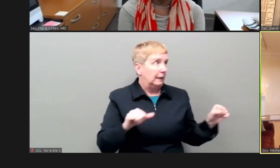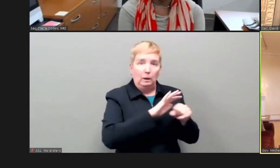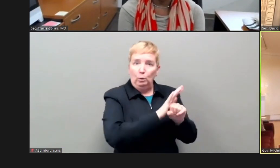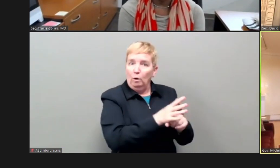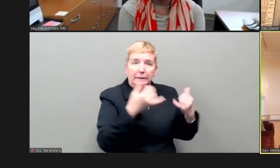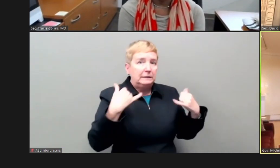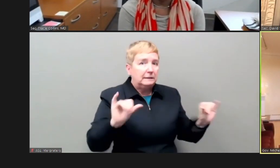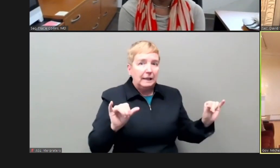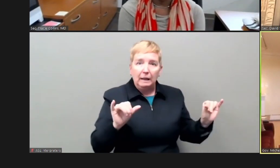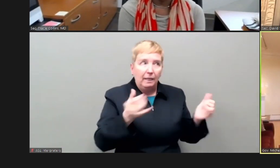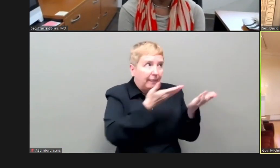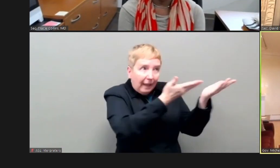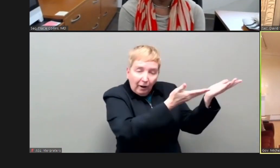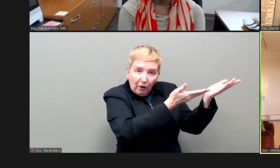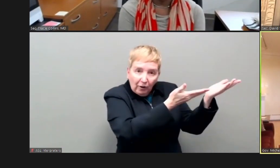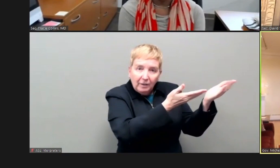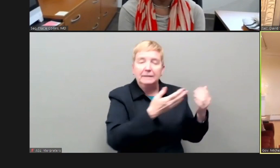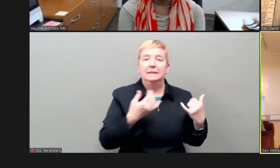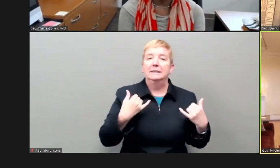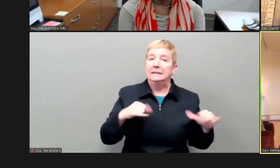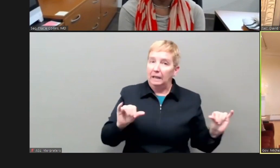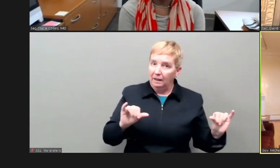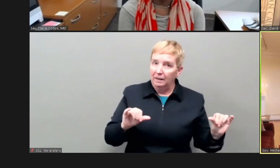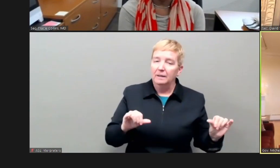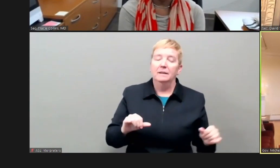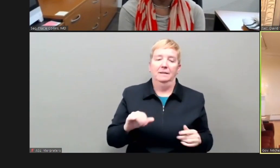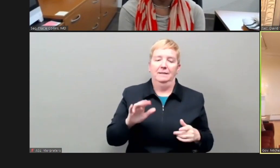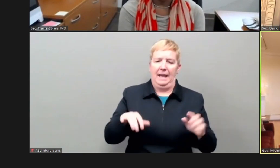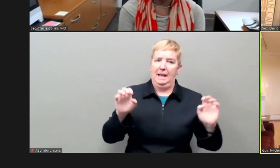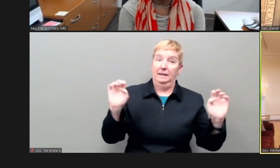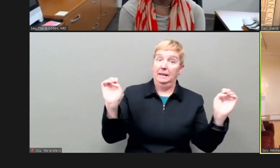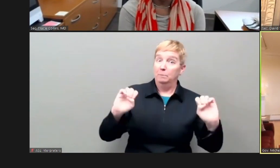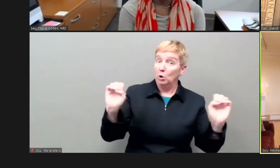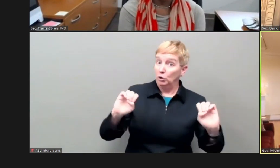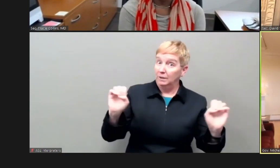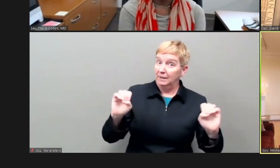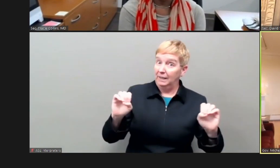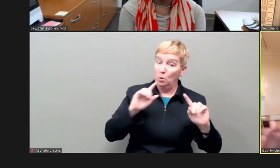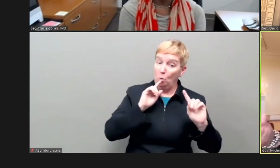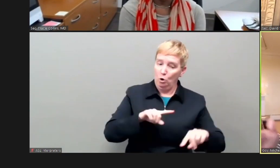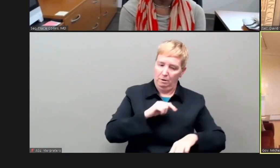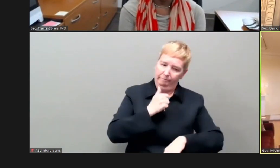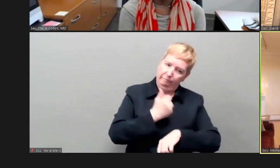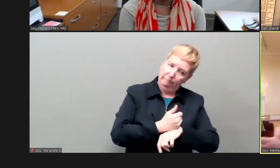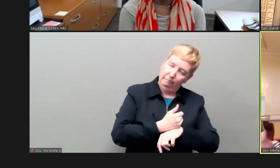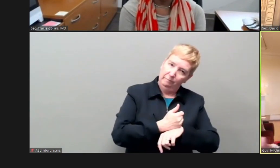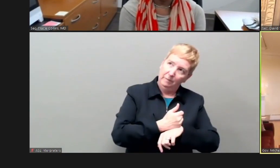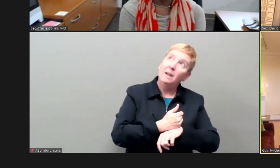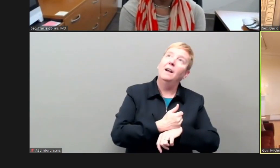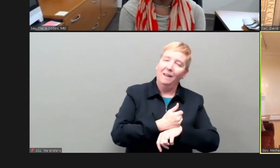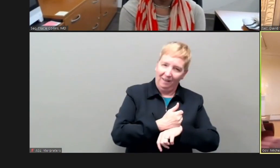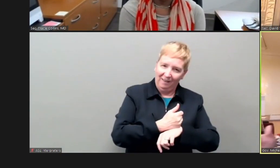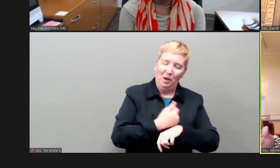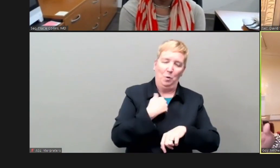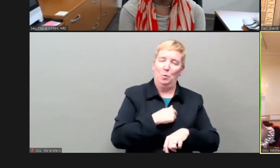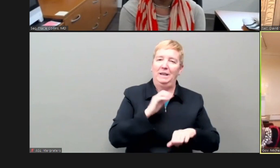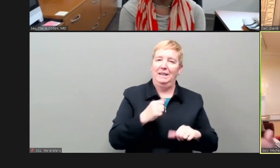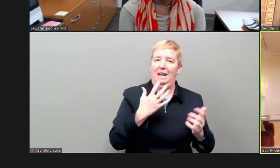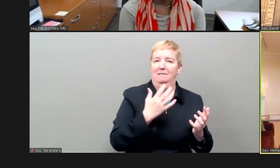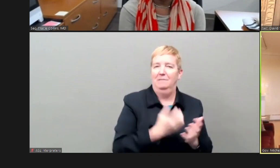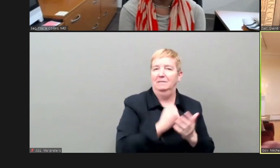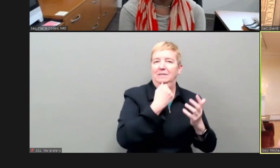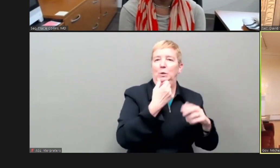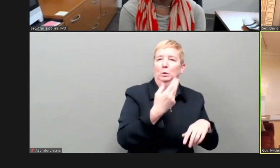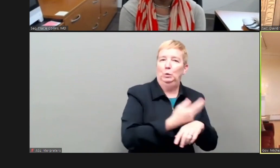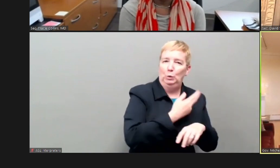there. And as long as we have that emergency order in place, it does allow us to continue to